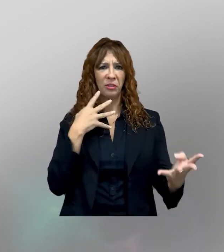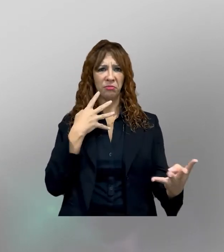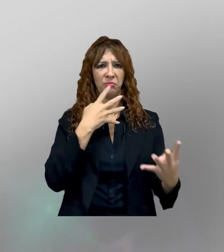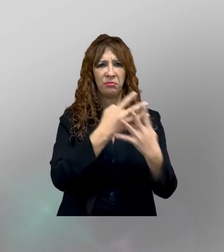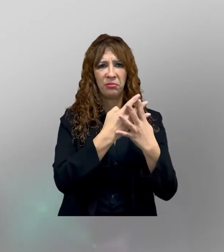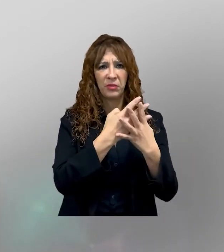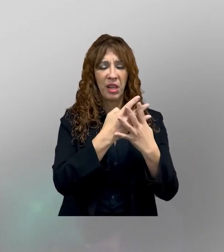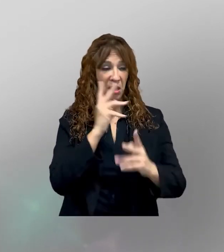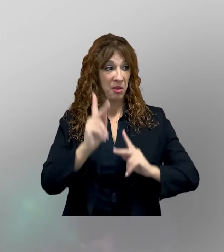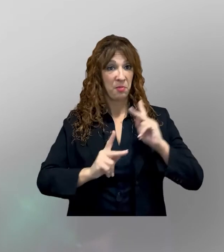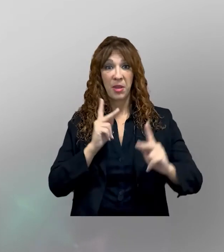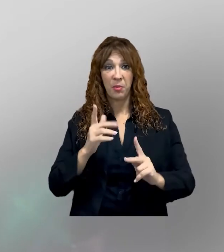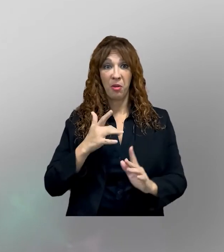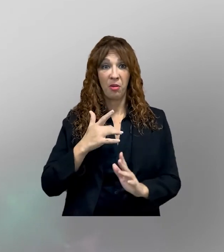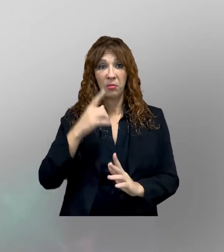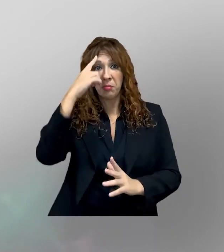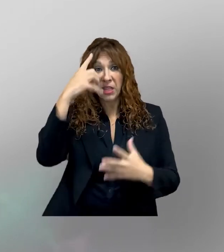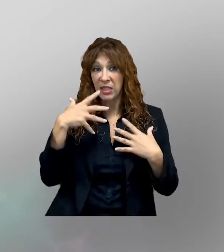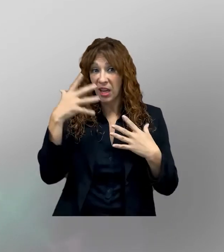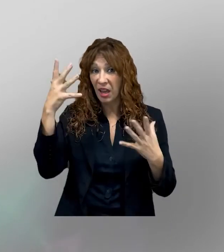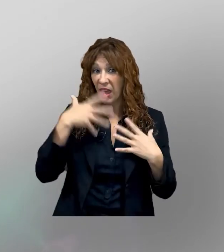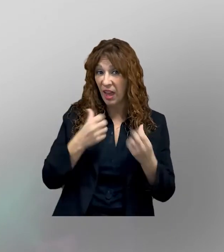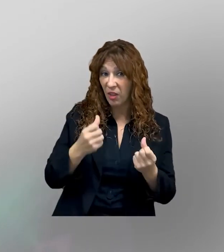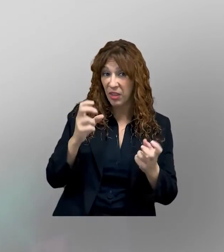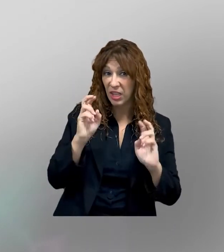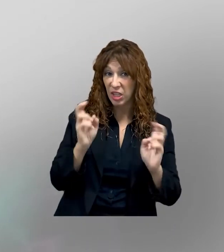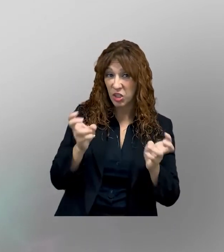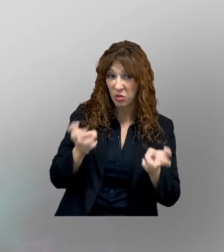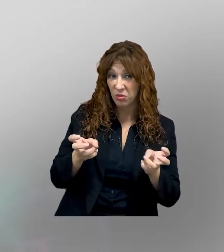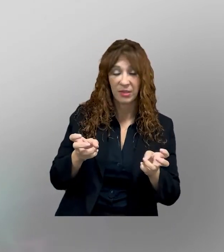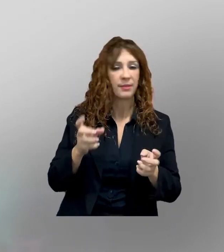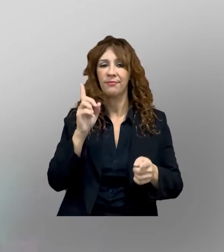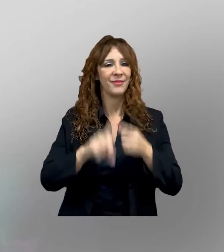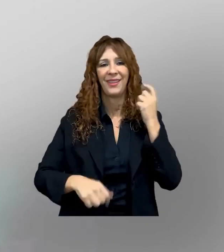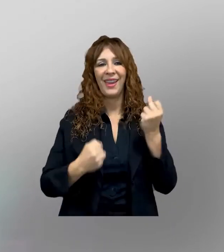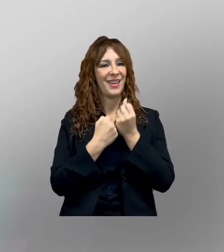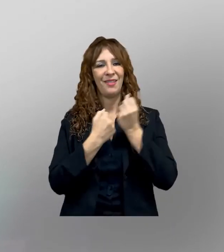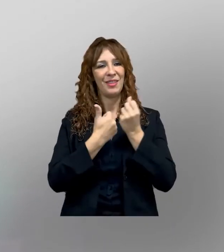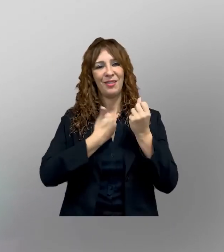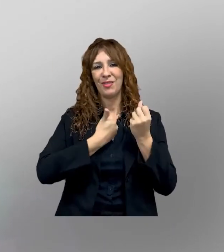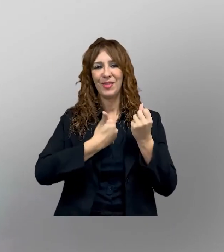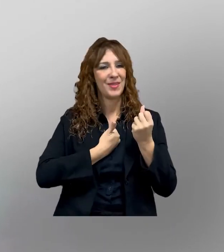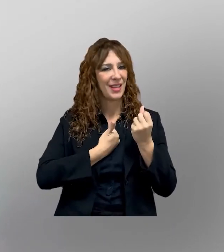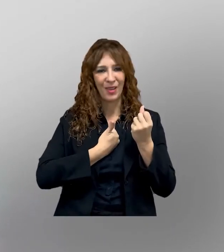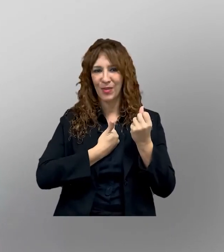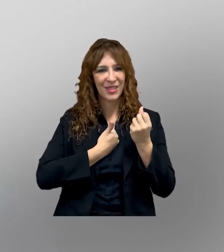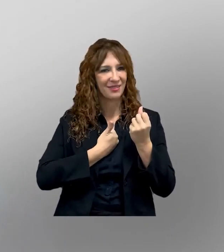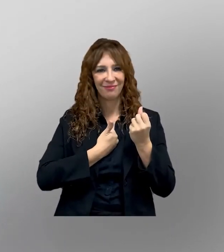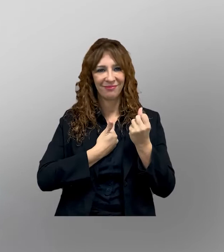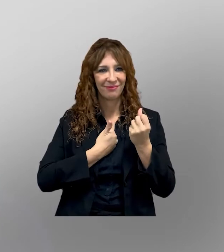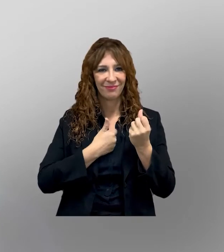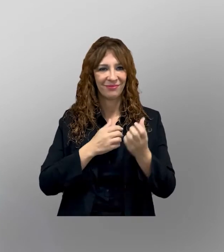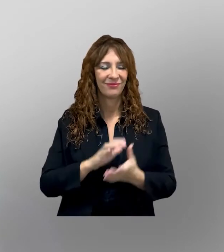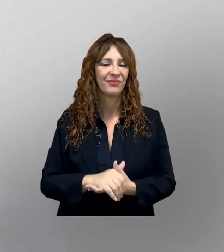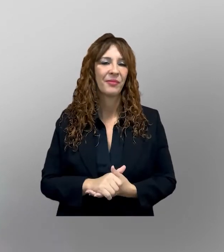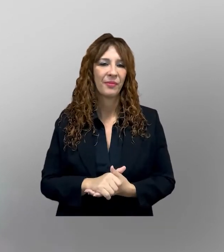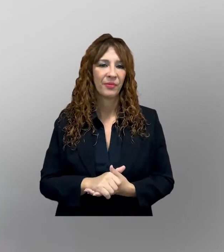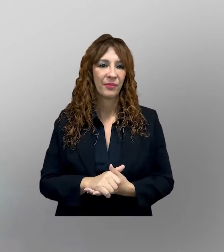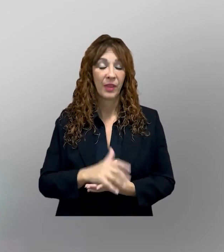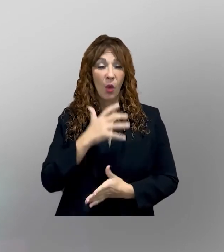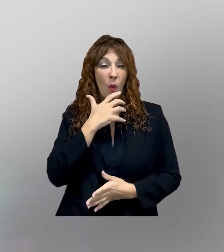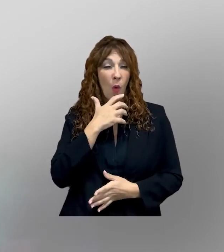in nursing homes, people with mental health issues who can't advocate for